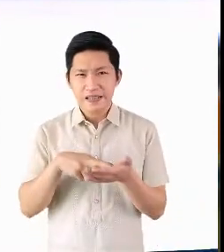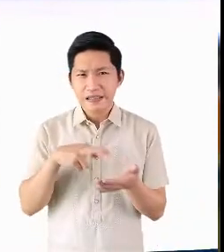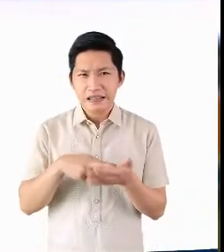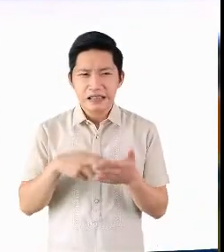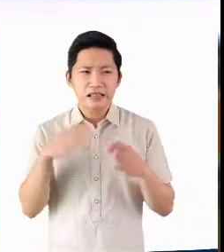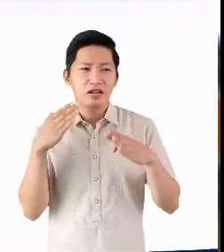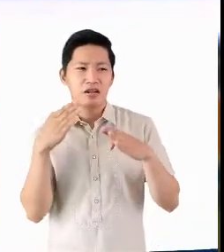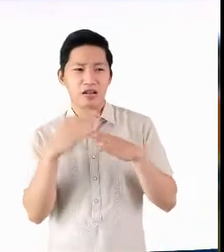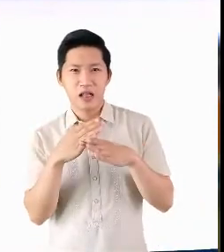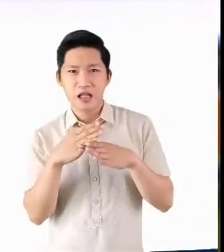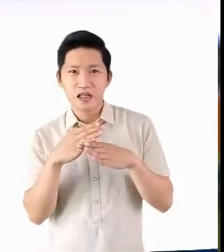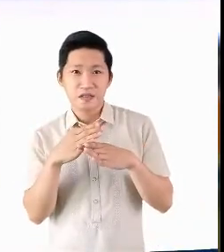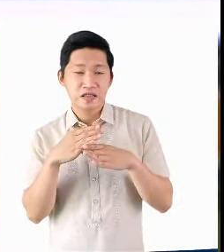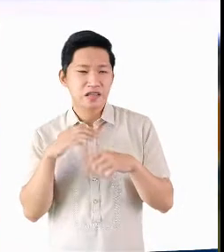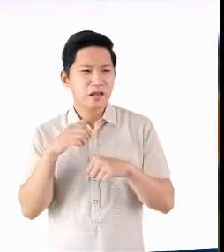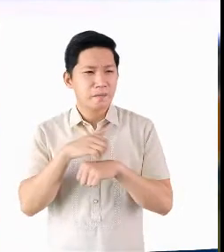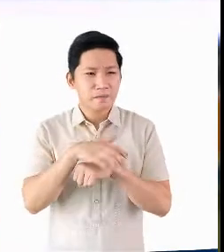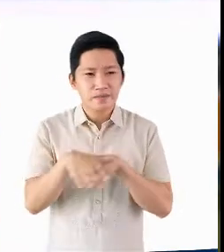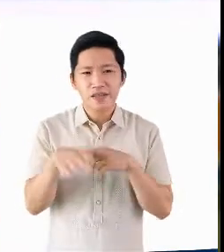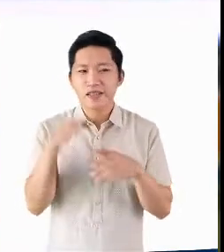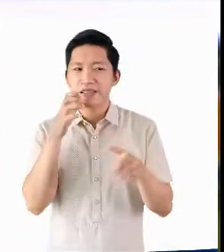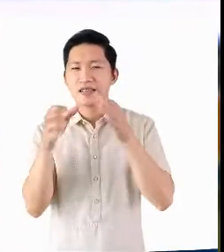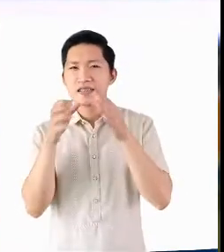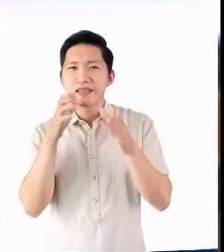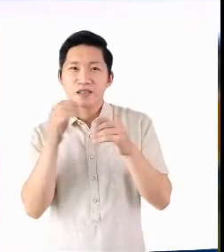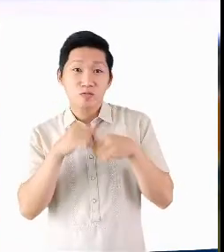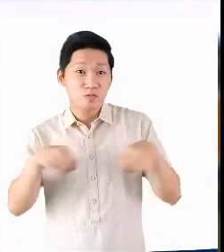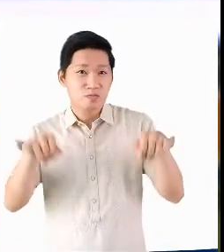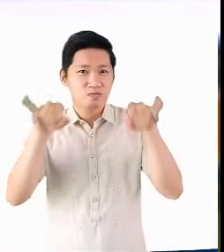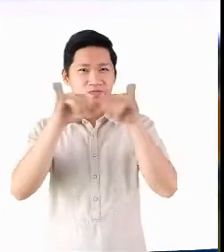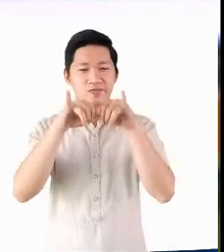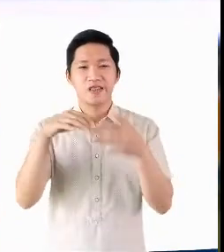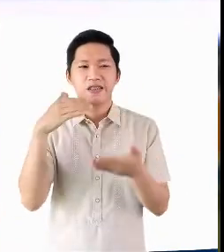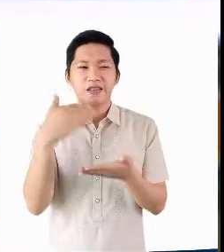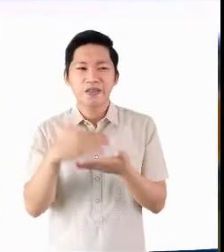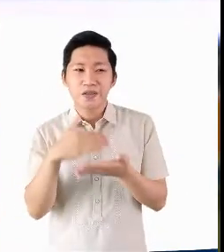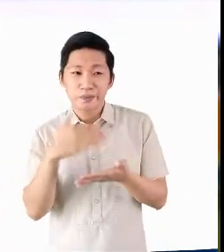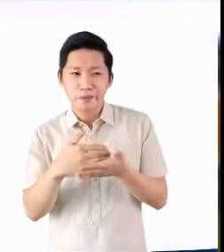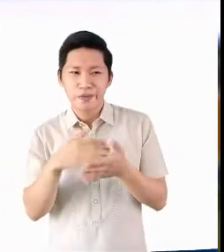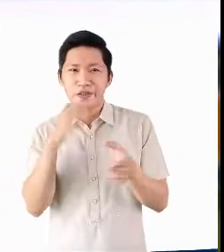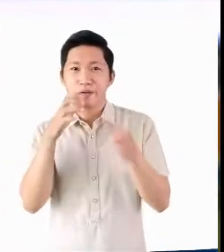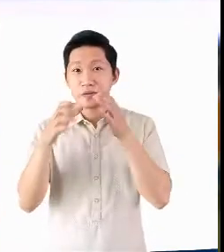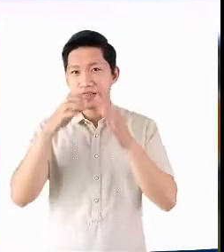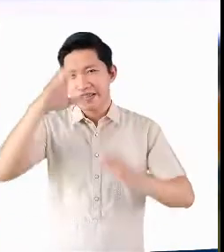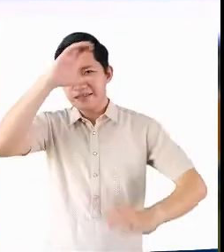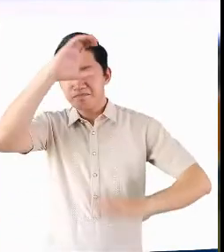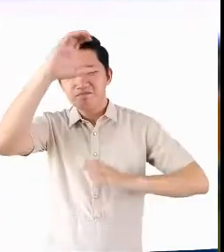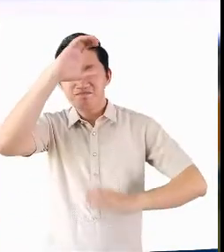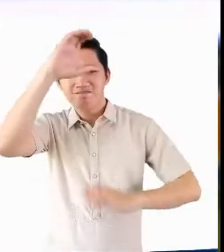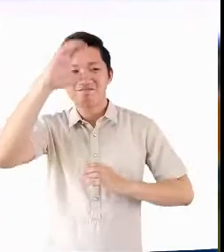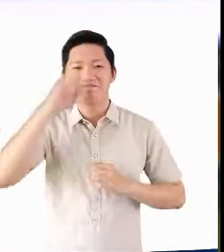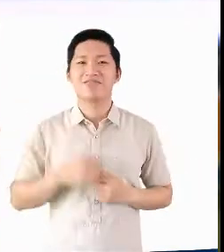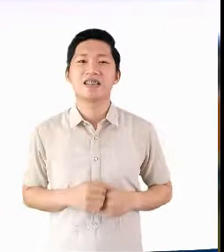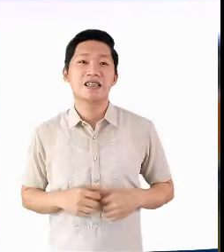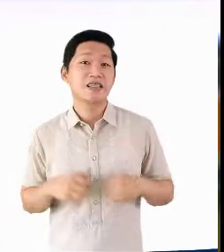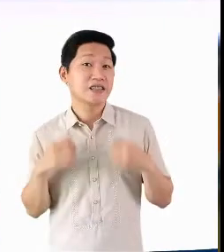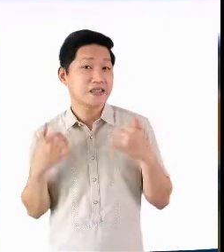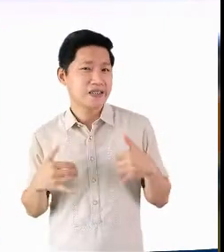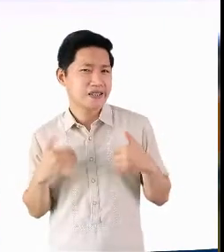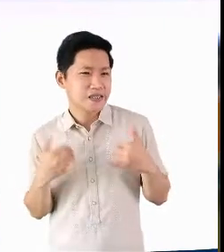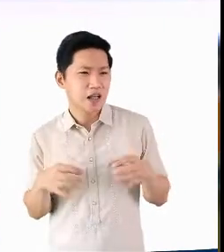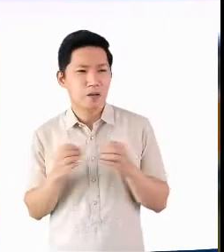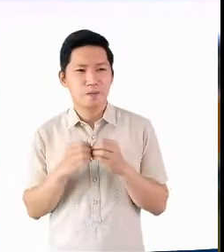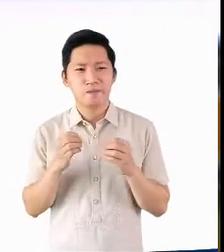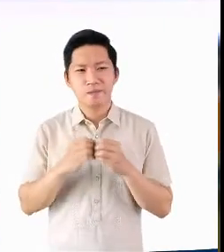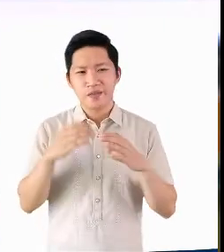Recognizing the barriers or obstacles to effective communication is important to avoid communication breakdown. Here